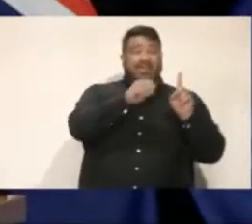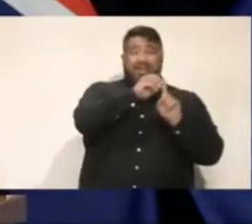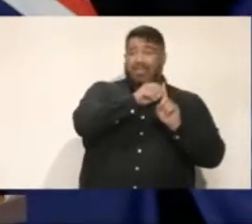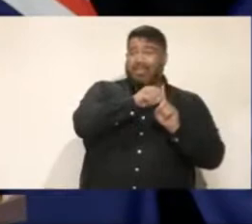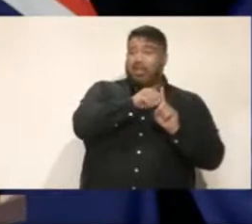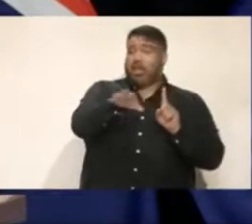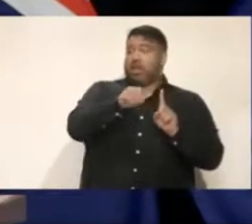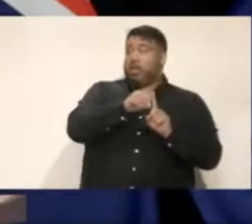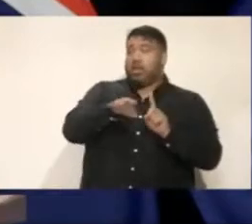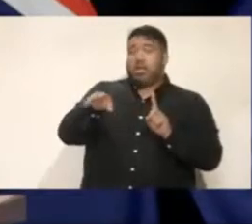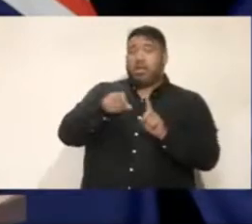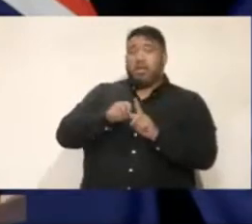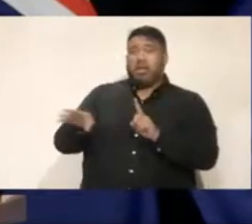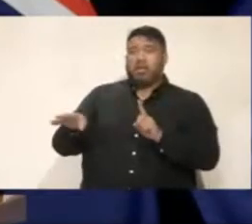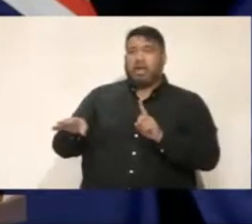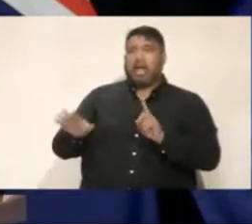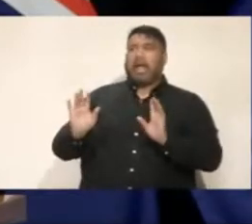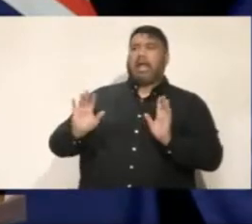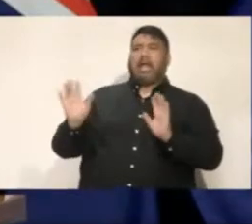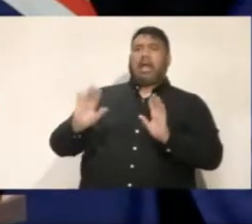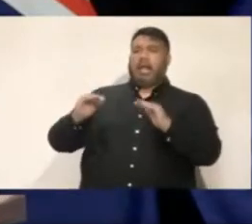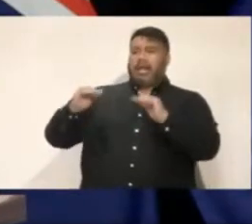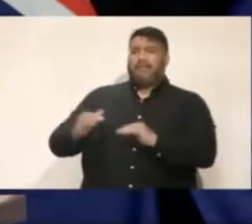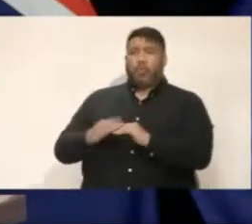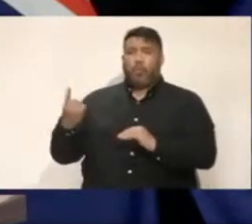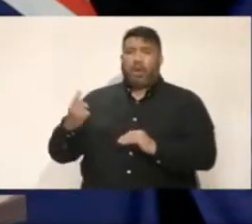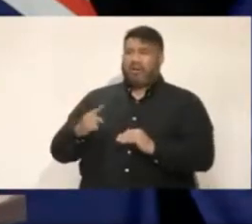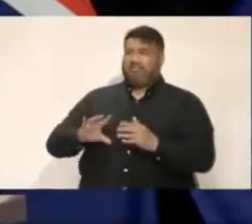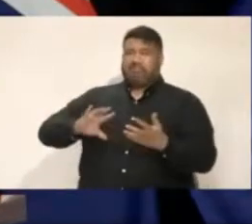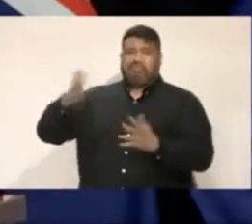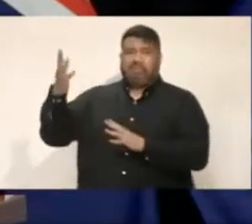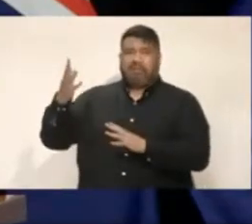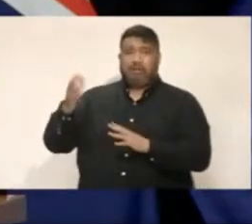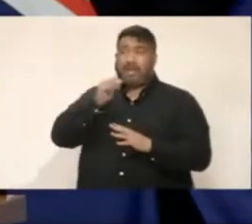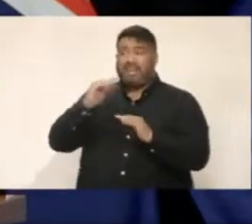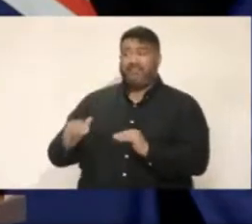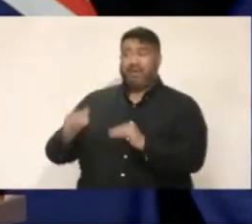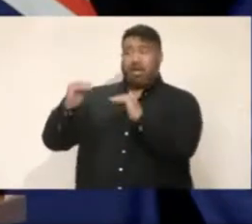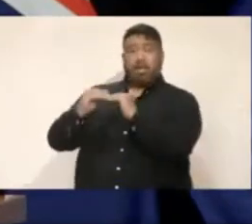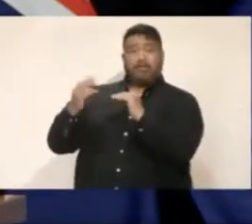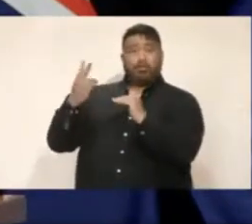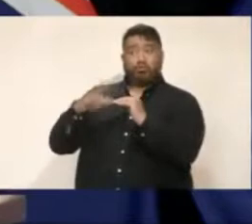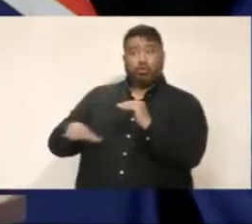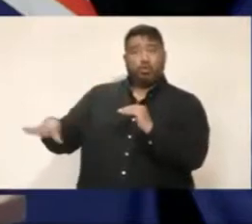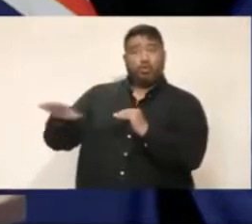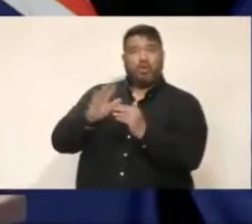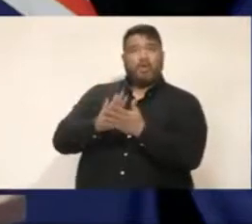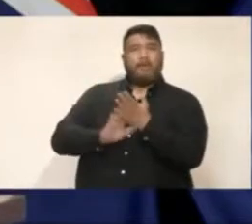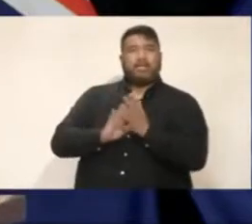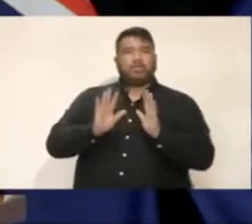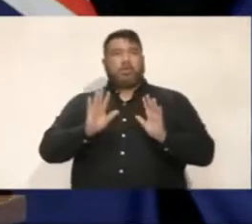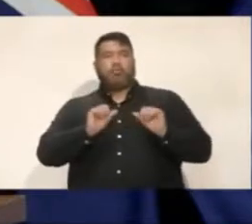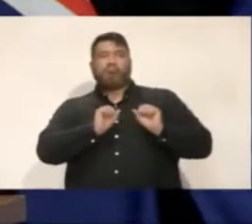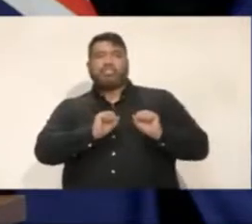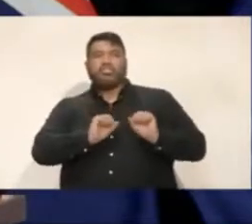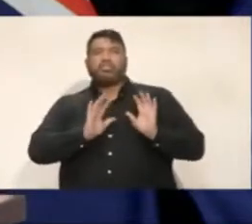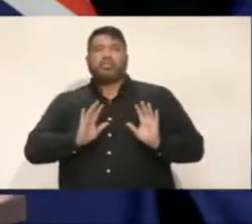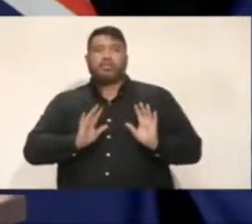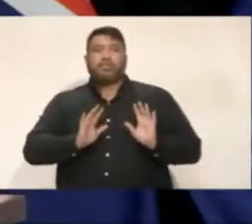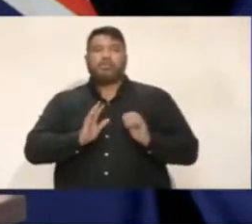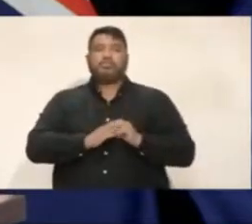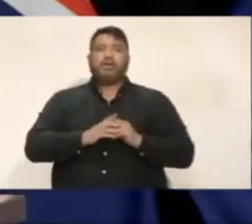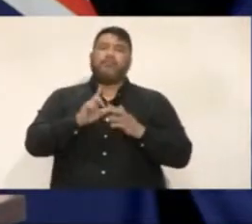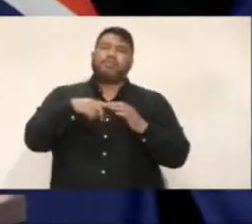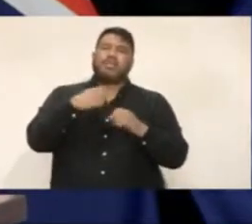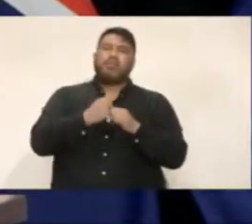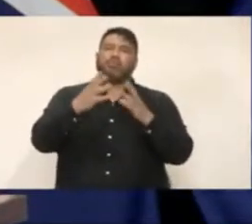settings lessen the impact of any spread. It means we avoid further fallout. What's happened in Tokoroa is a good example